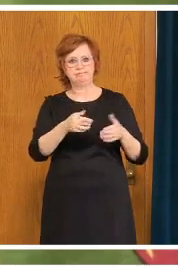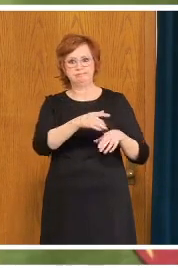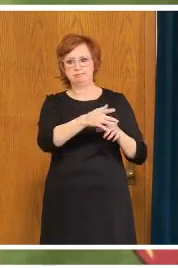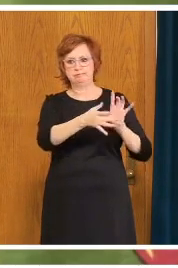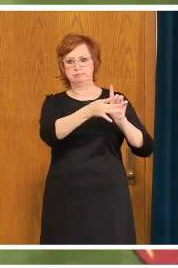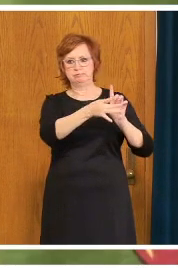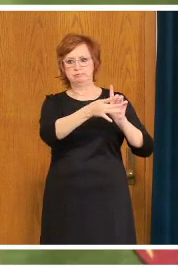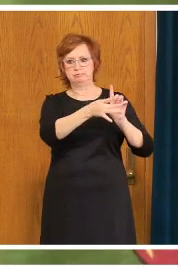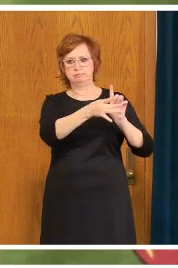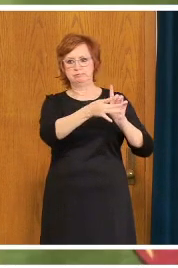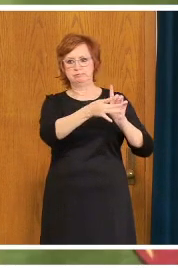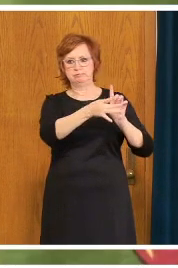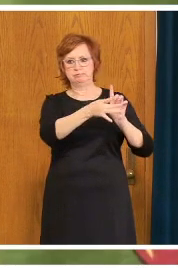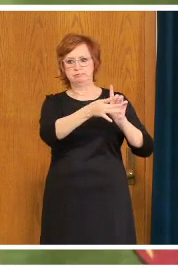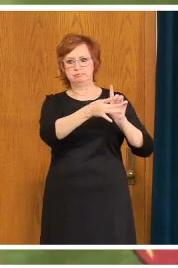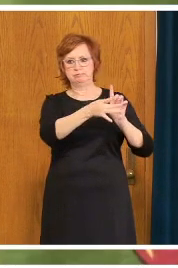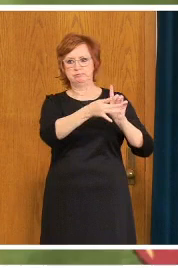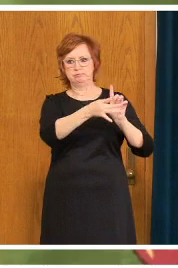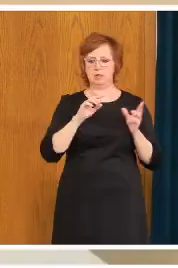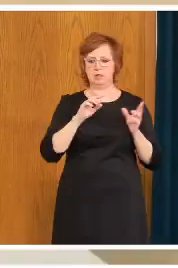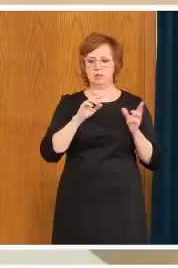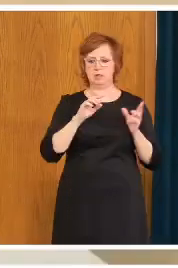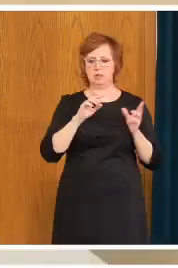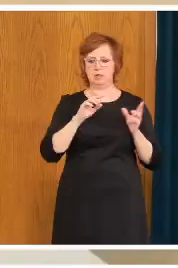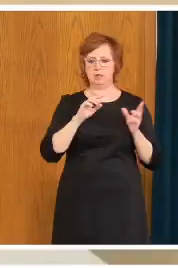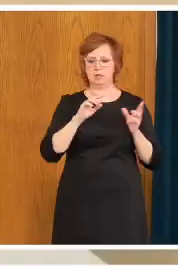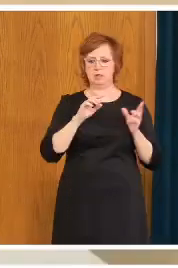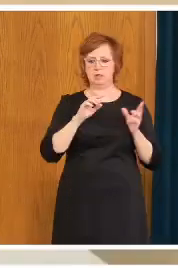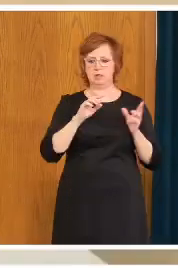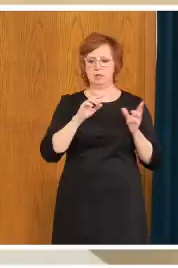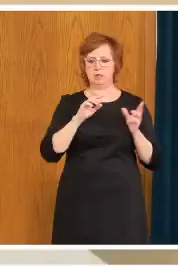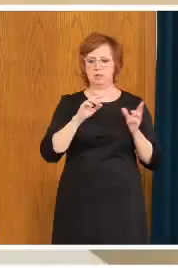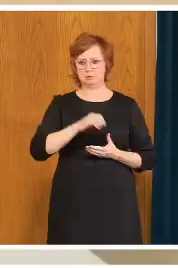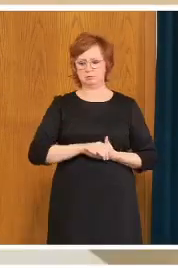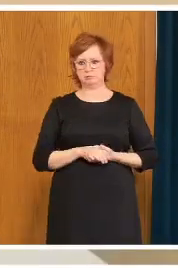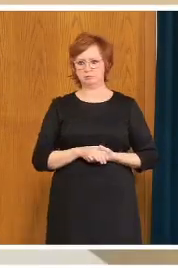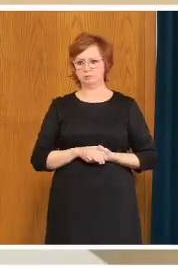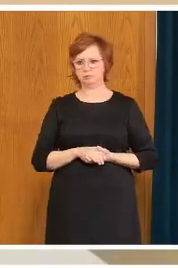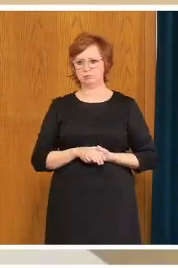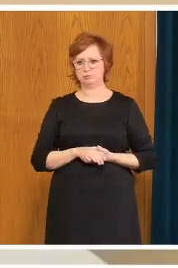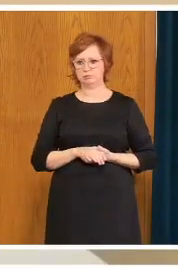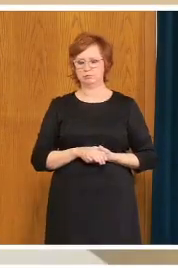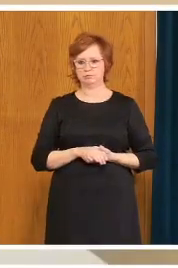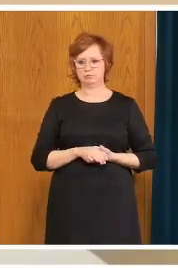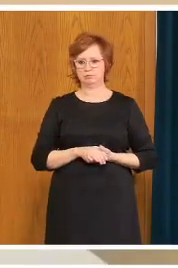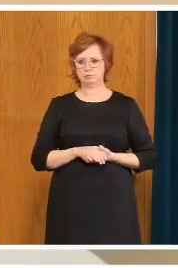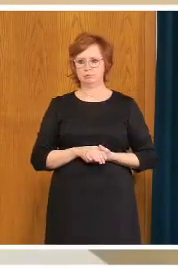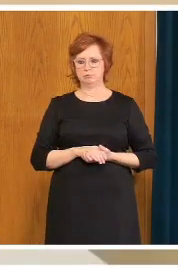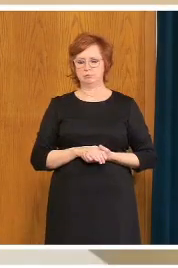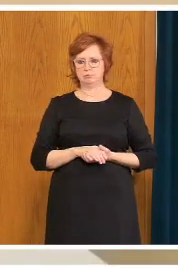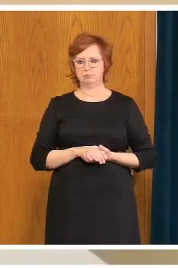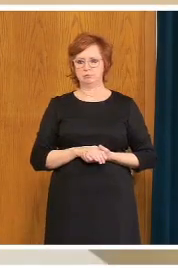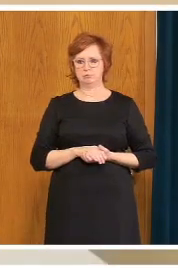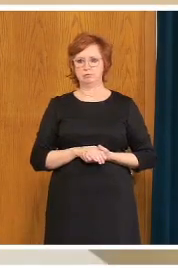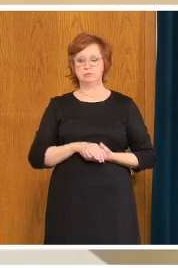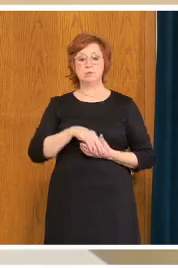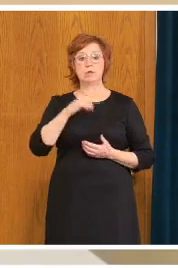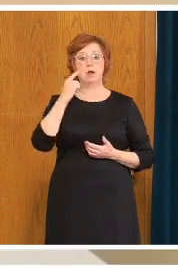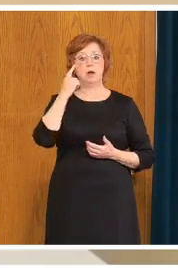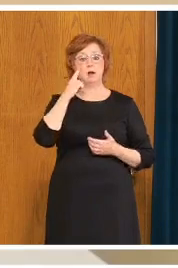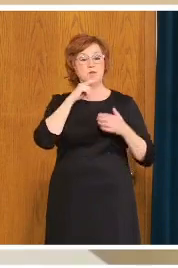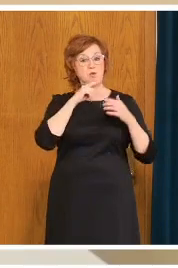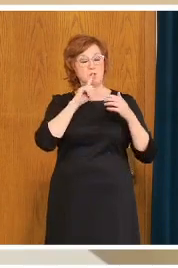Yeah, thanks, Murray. So, household transmission, I think within our homes, obviously when we have a